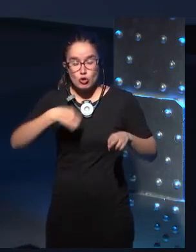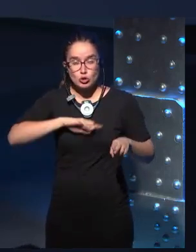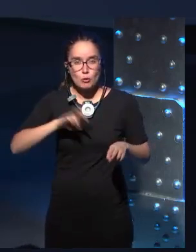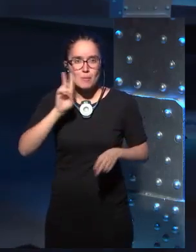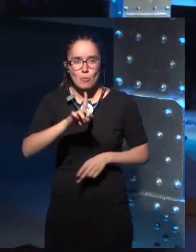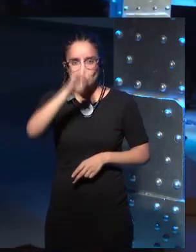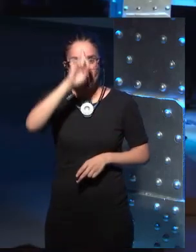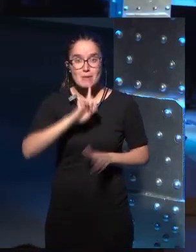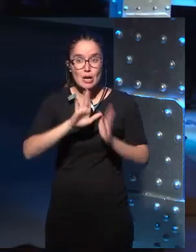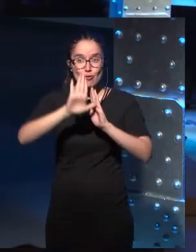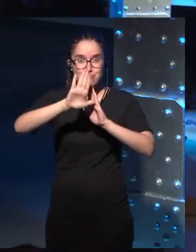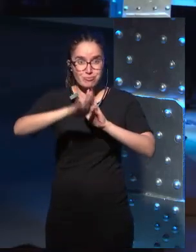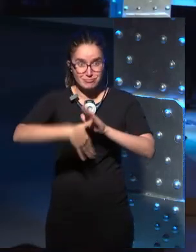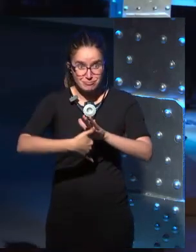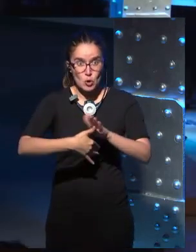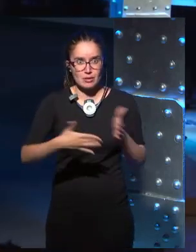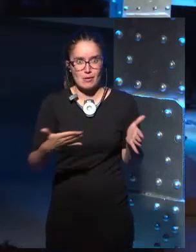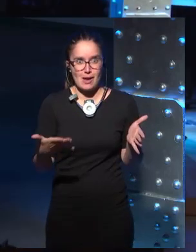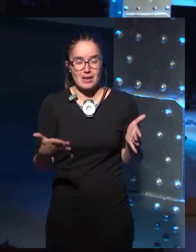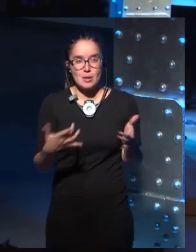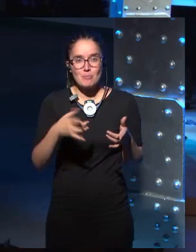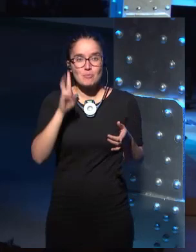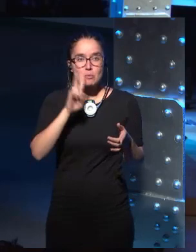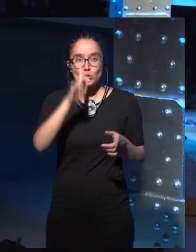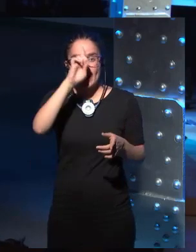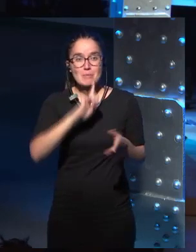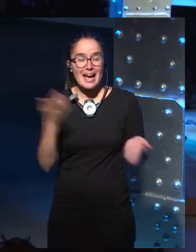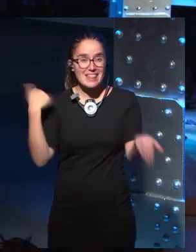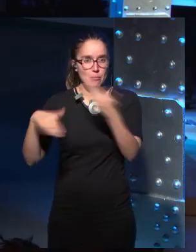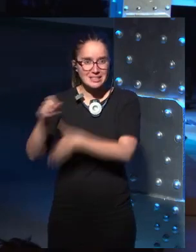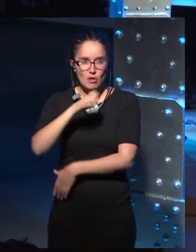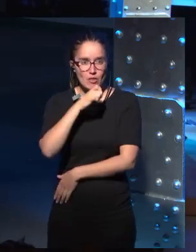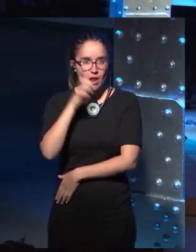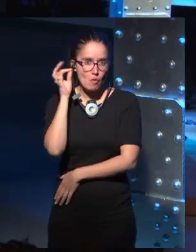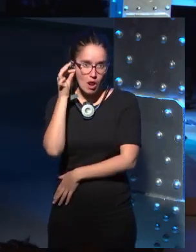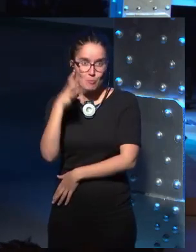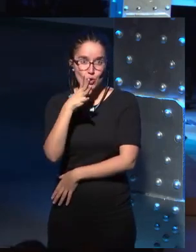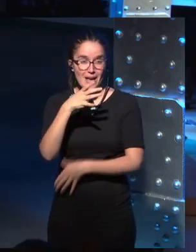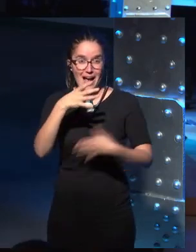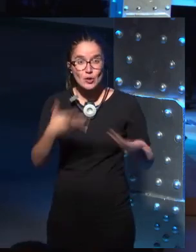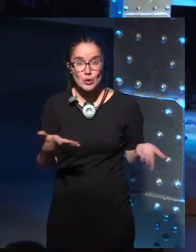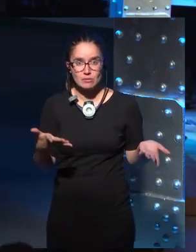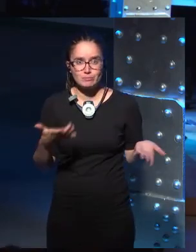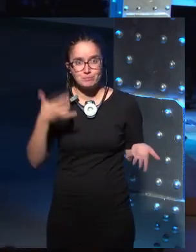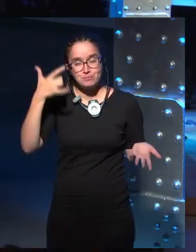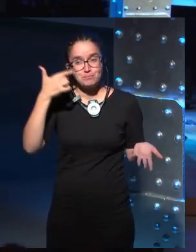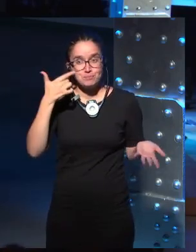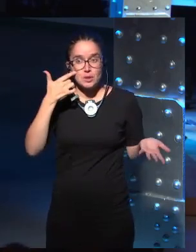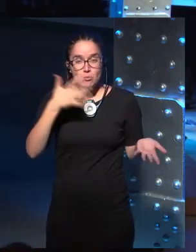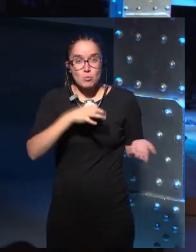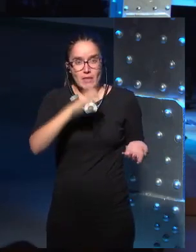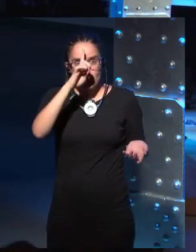a picture that comes from the past of your grandmother. Because she is now, and you see her as she was 3 weeks